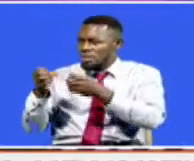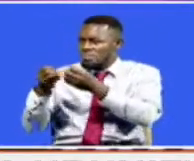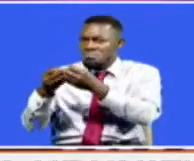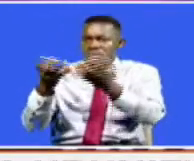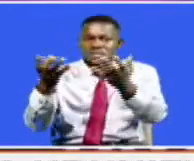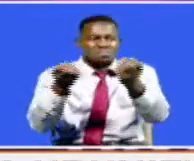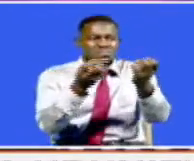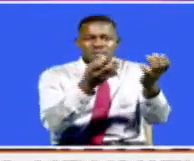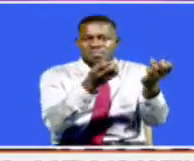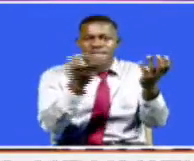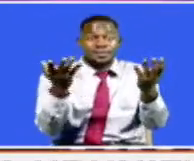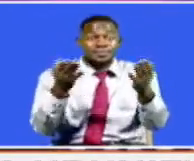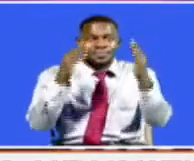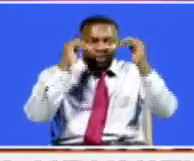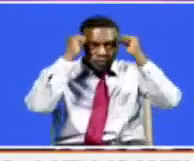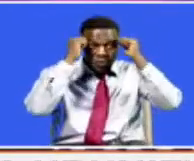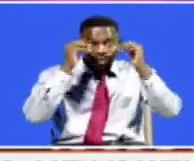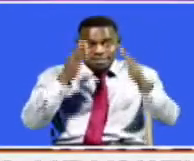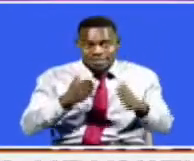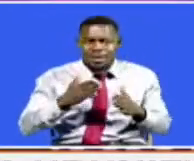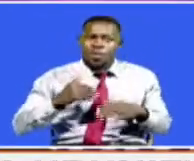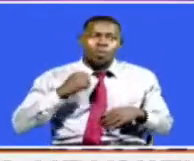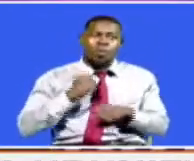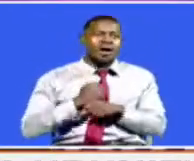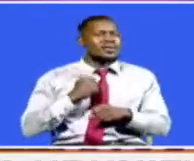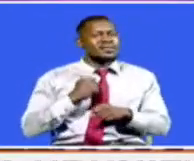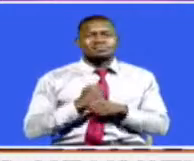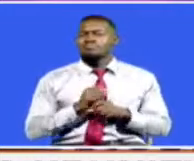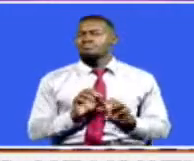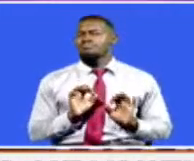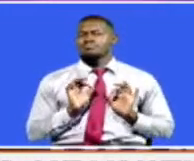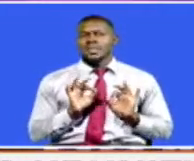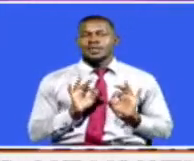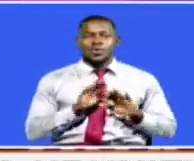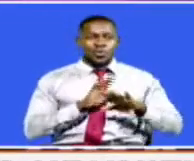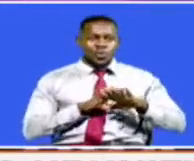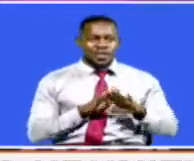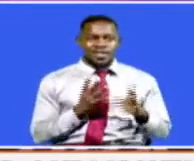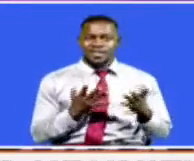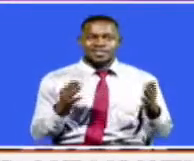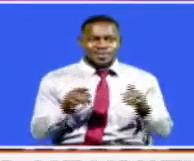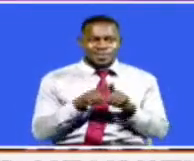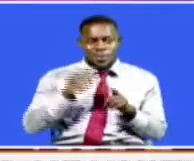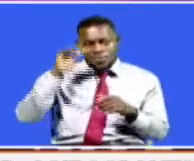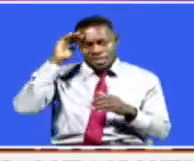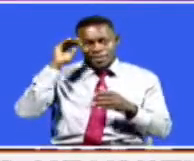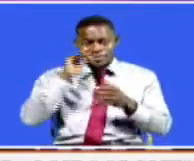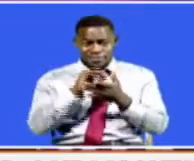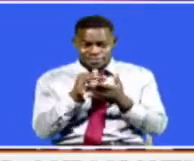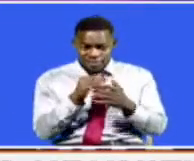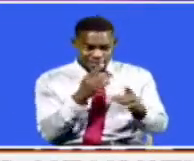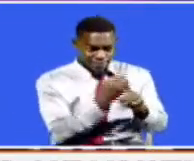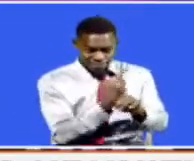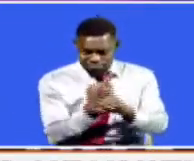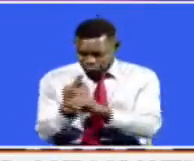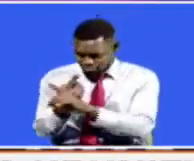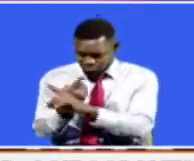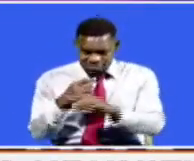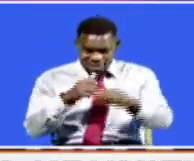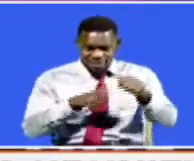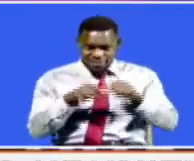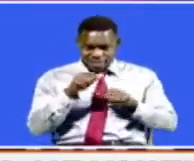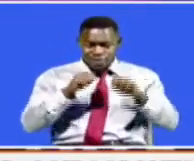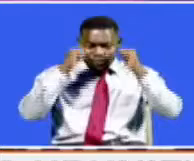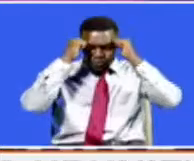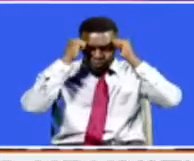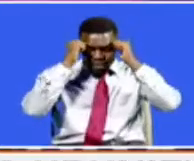shelves. Our students are doing a lot of good things, and we believe that with those kind of activities that our students are